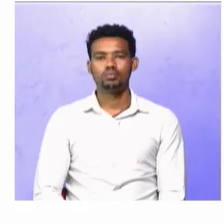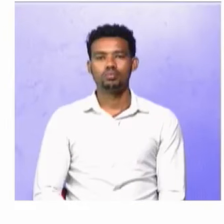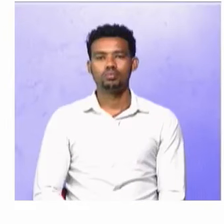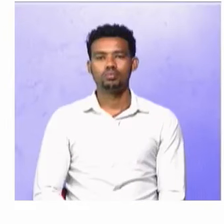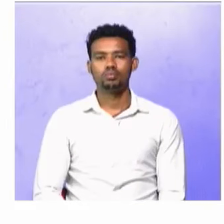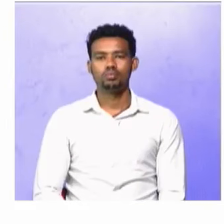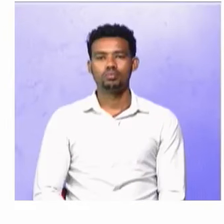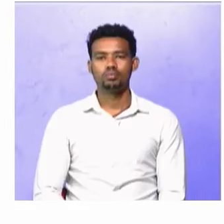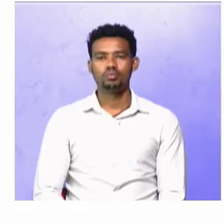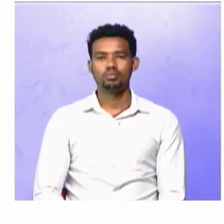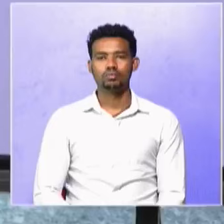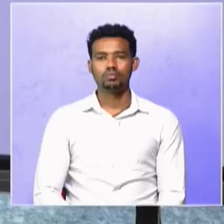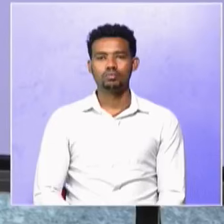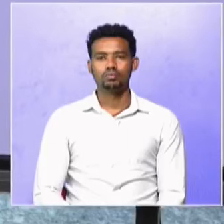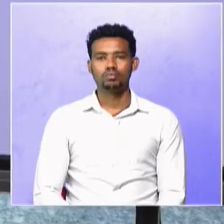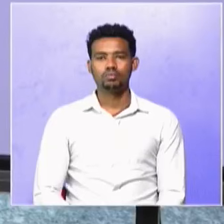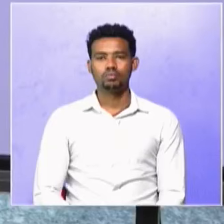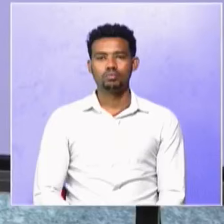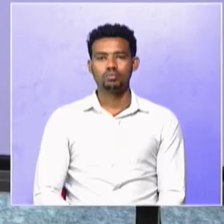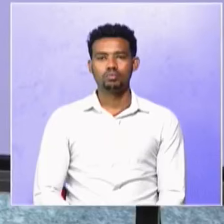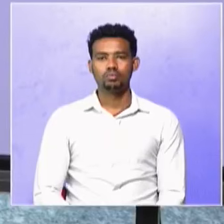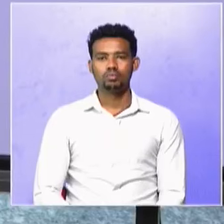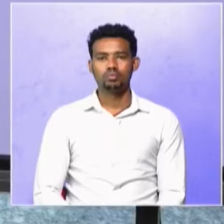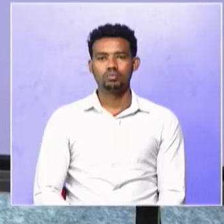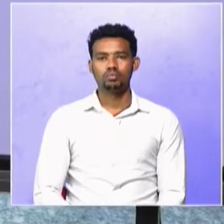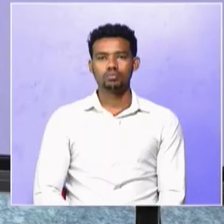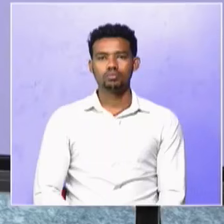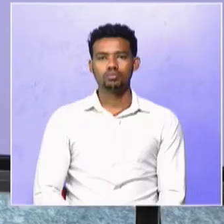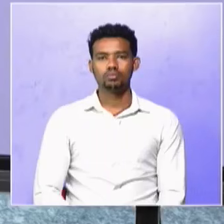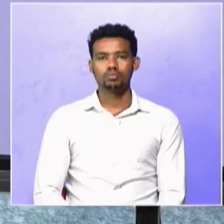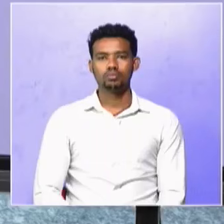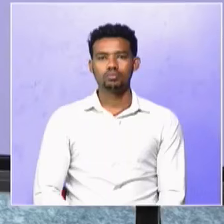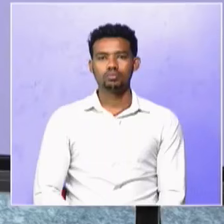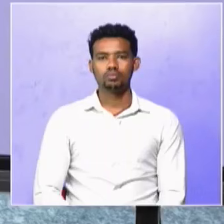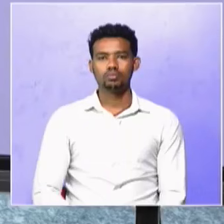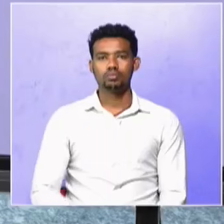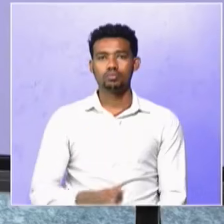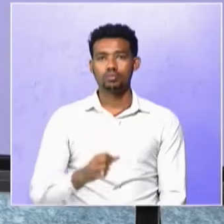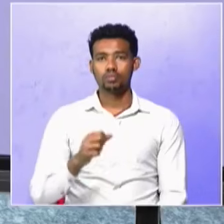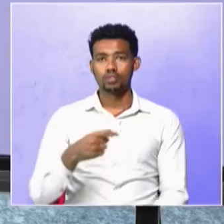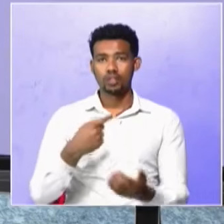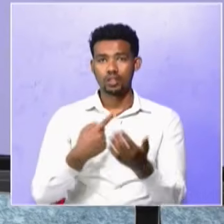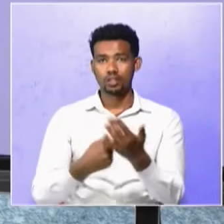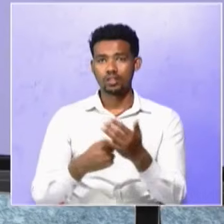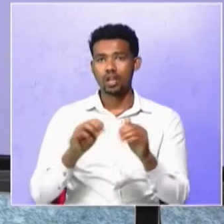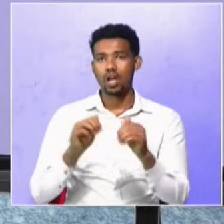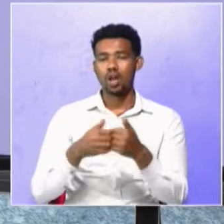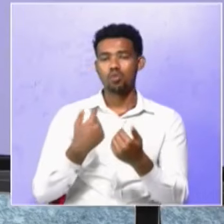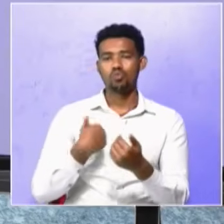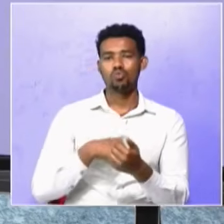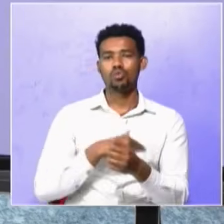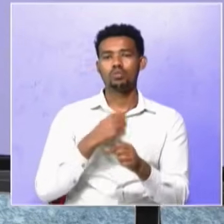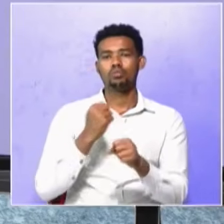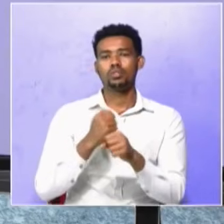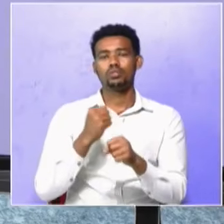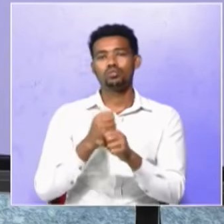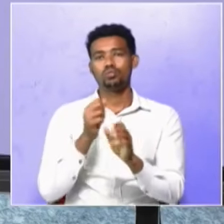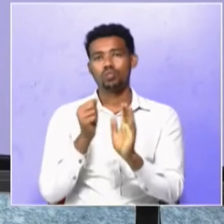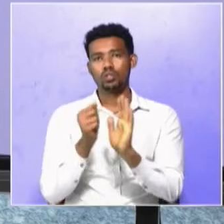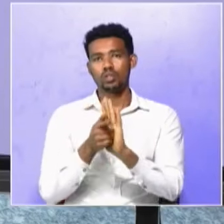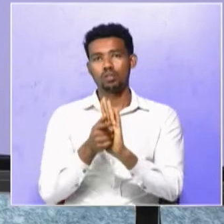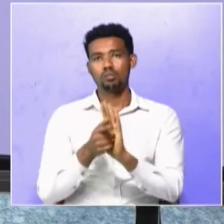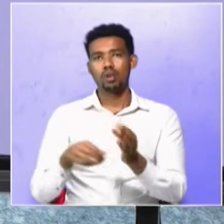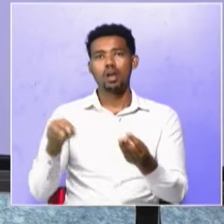More beautiful. More beautiful. So this is how we are making, for example,